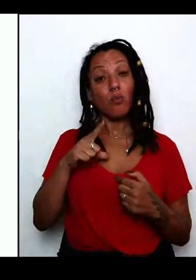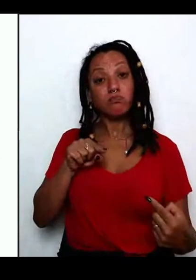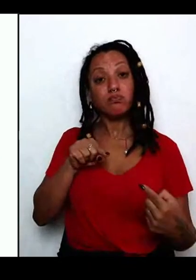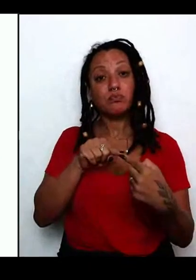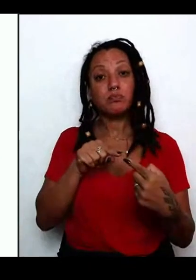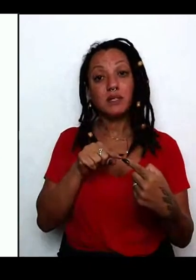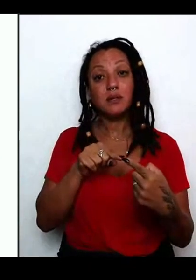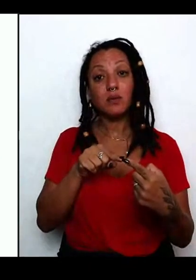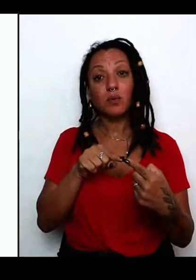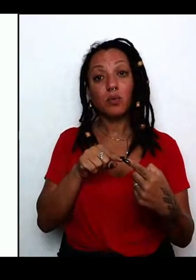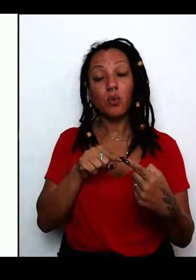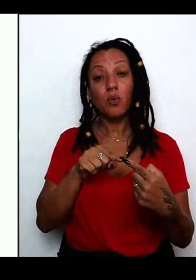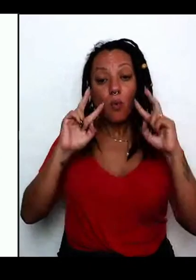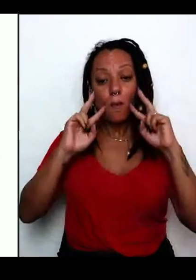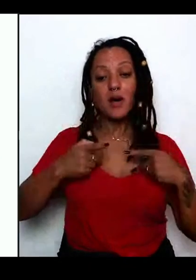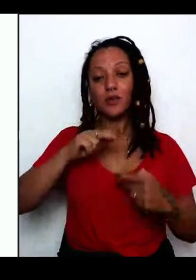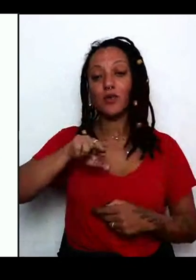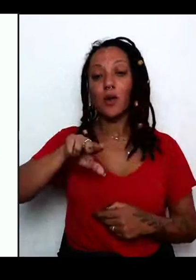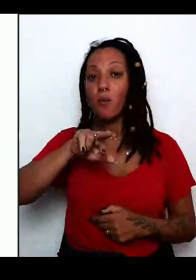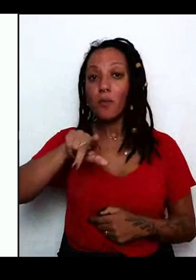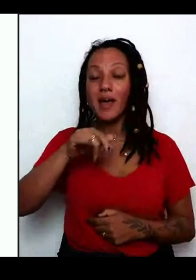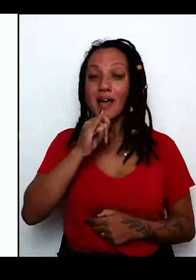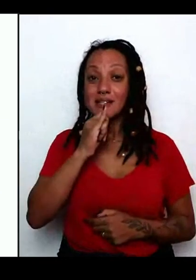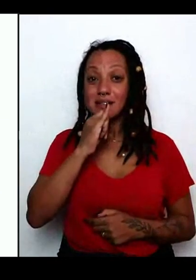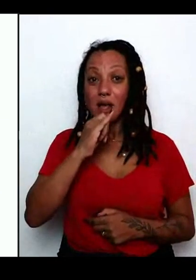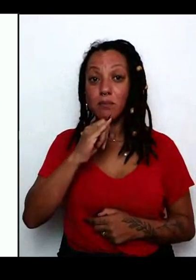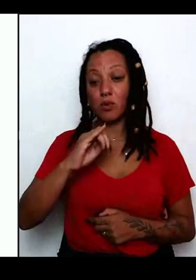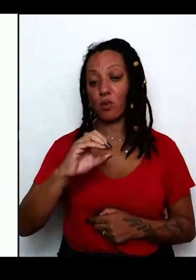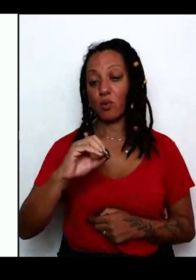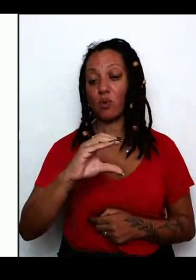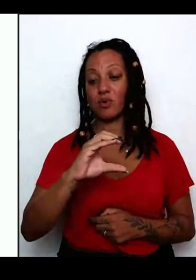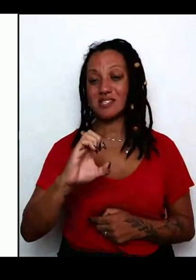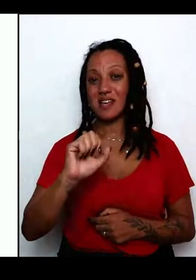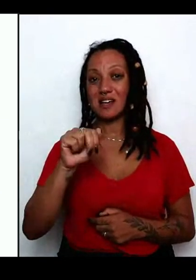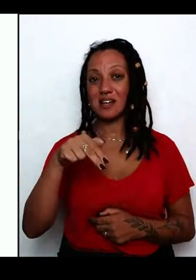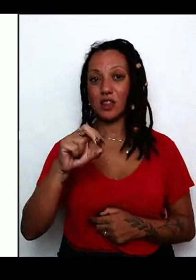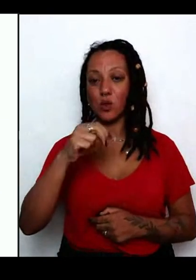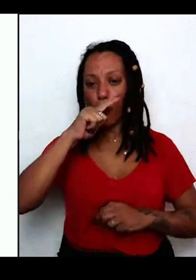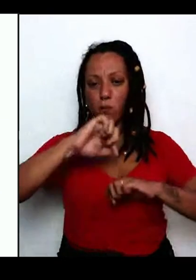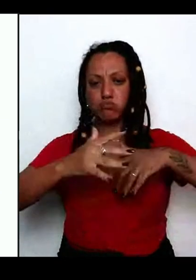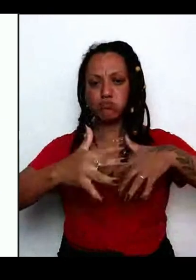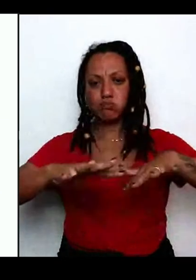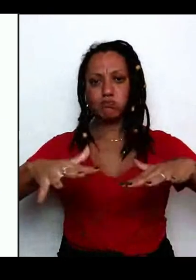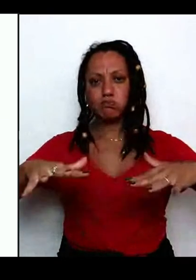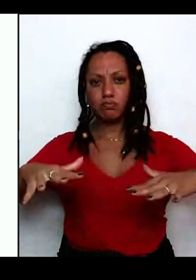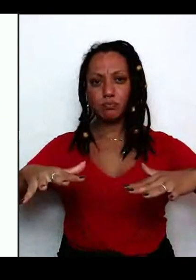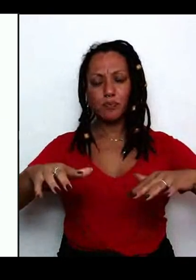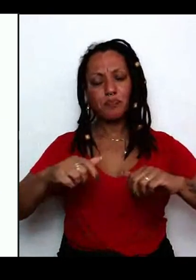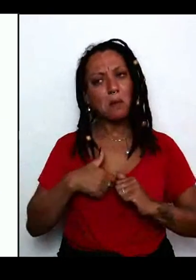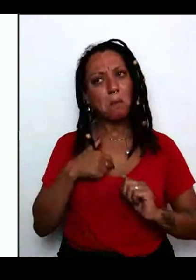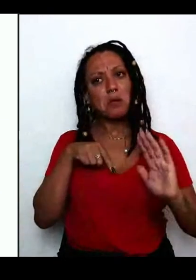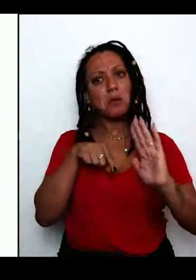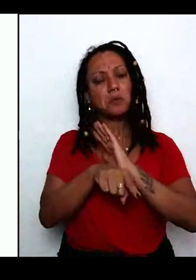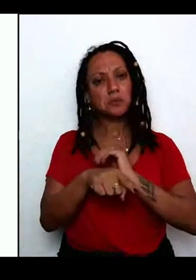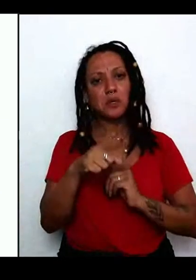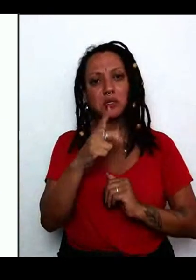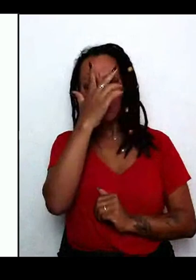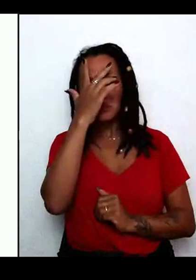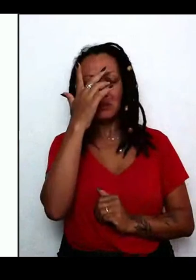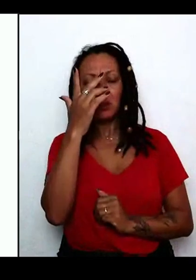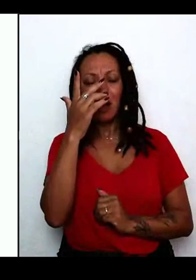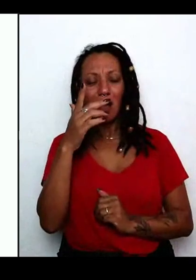erotic and then bringing together Notions of the erotic and extractivism I speculate about whether the hungry